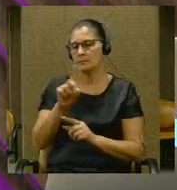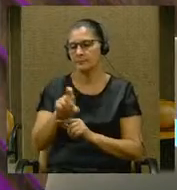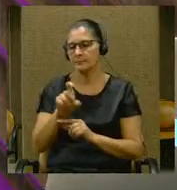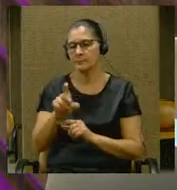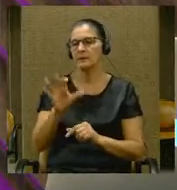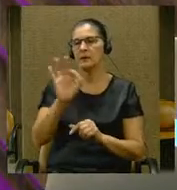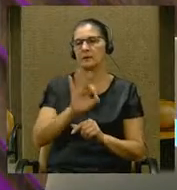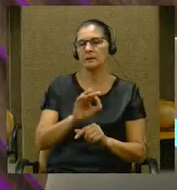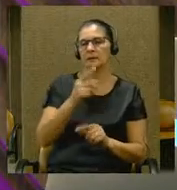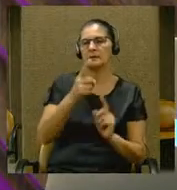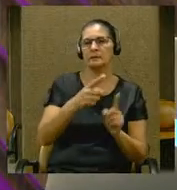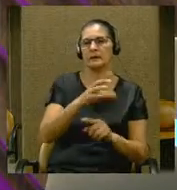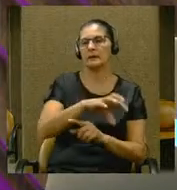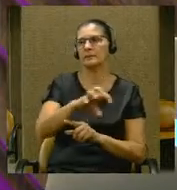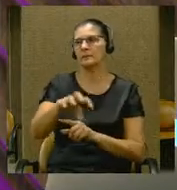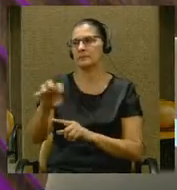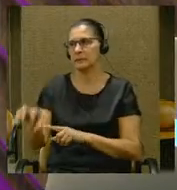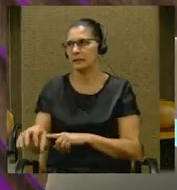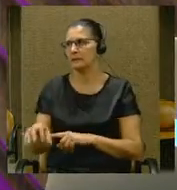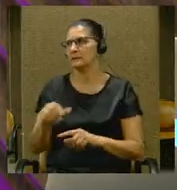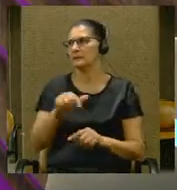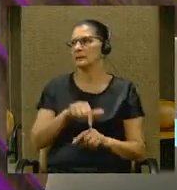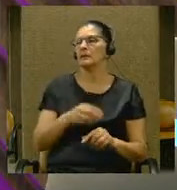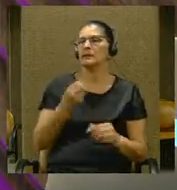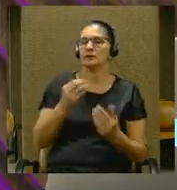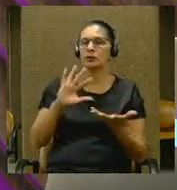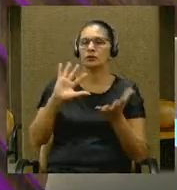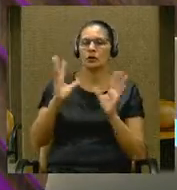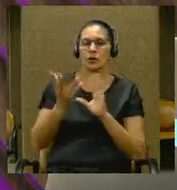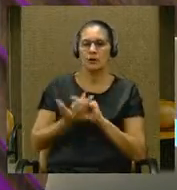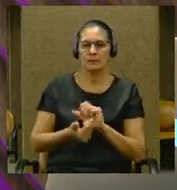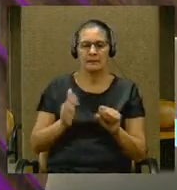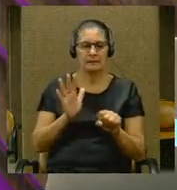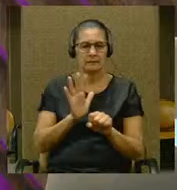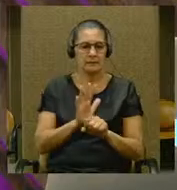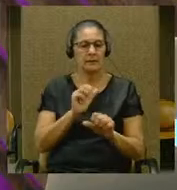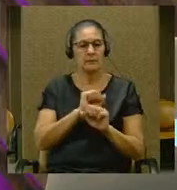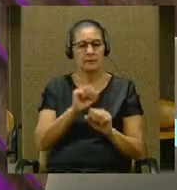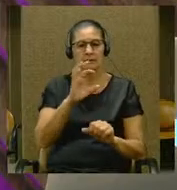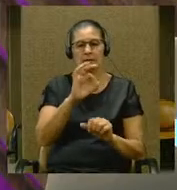espacios o cañadas o boca.